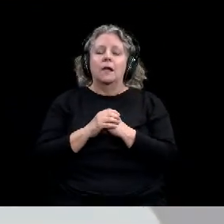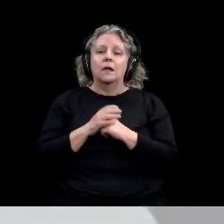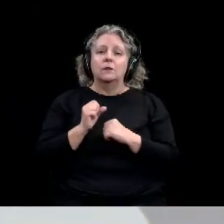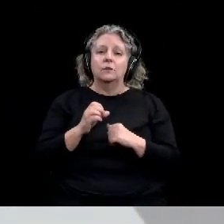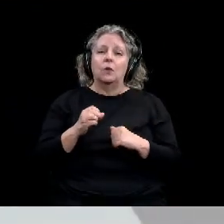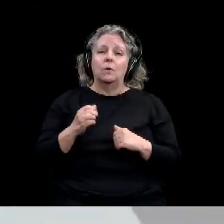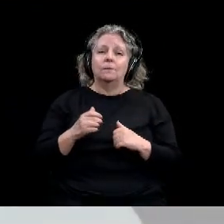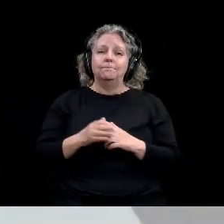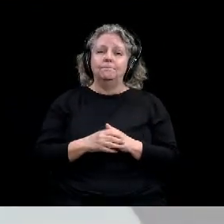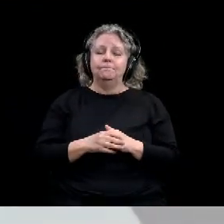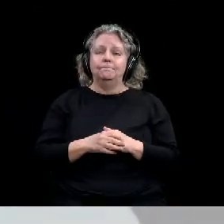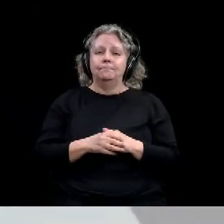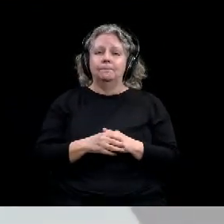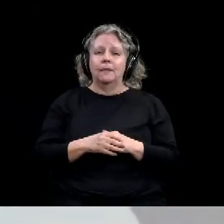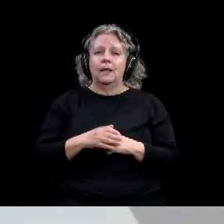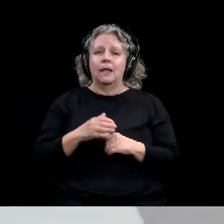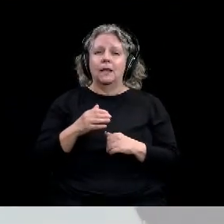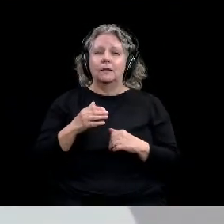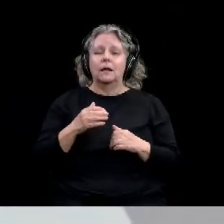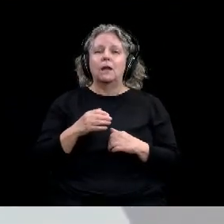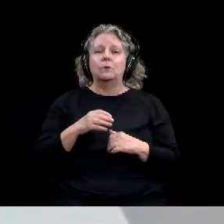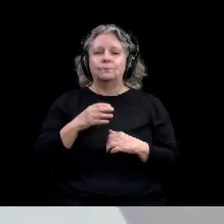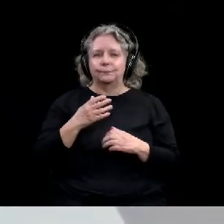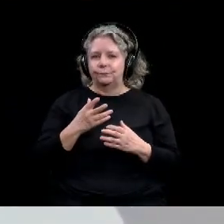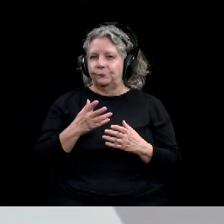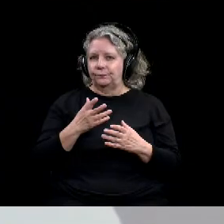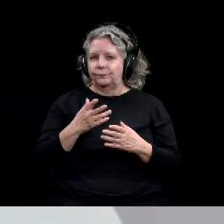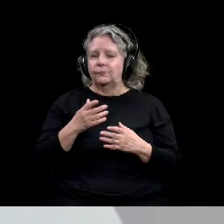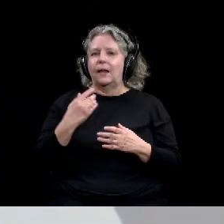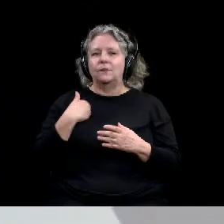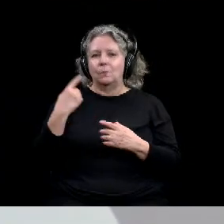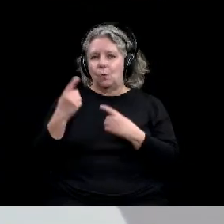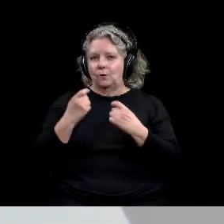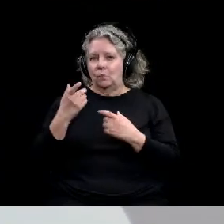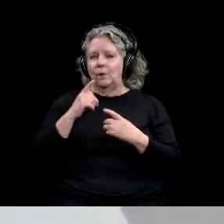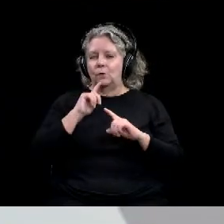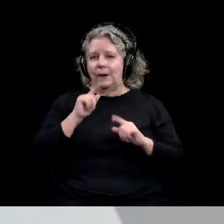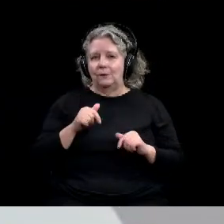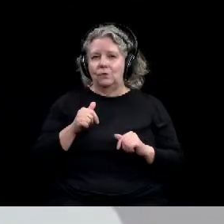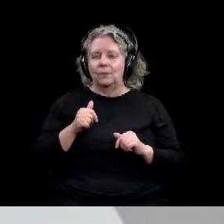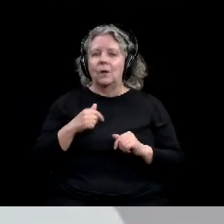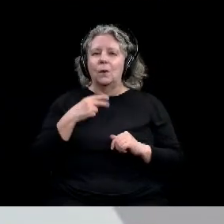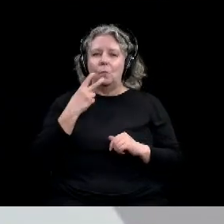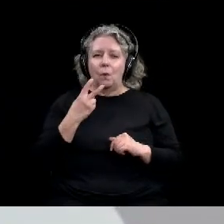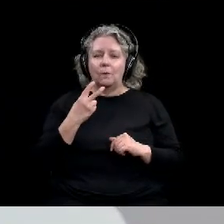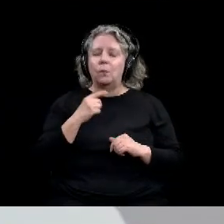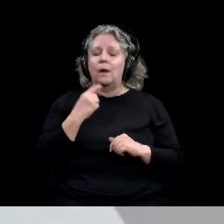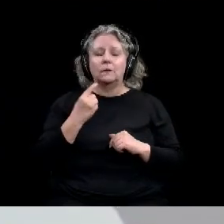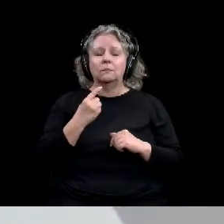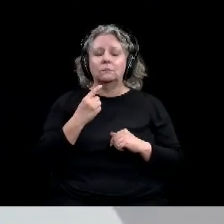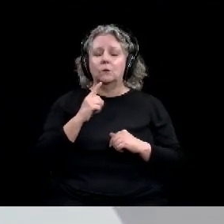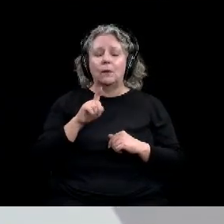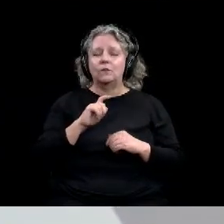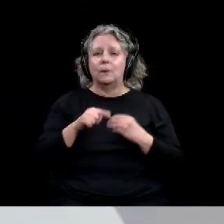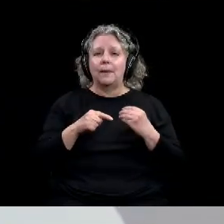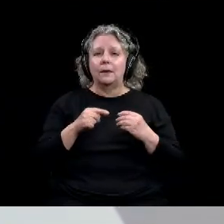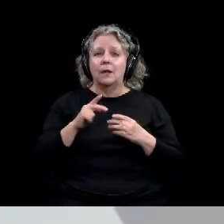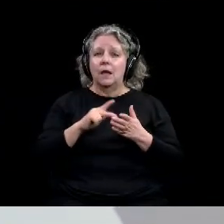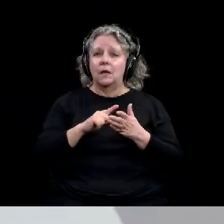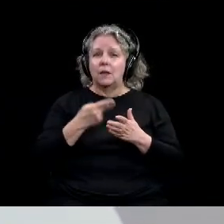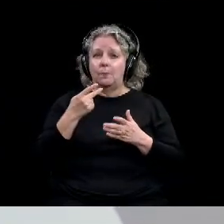masking and whether that is useful. There's an engineering professor at Virginia Tech, Lindsay Marr, who